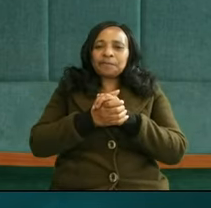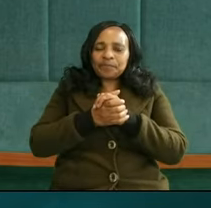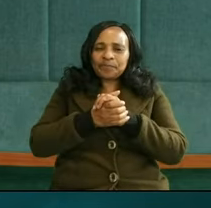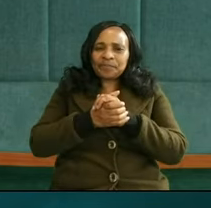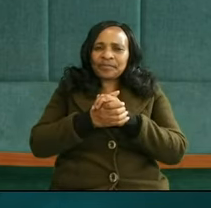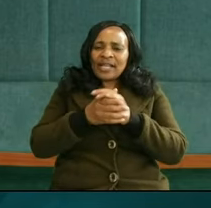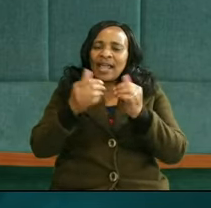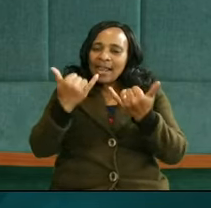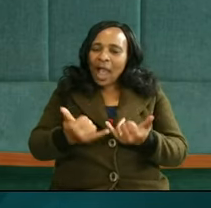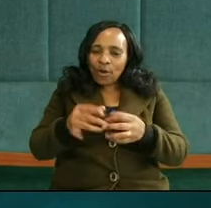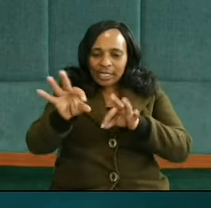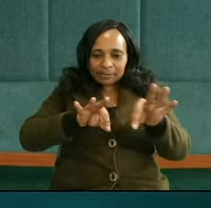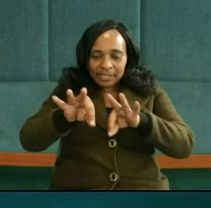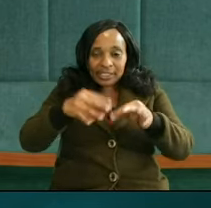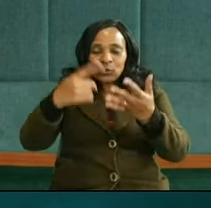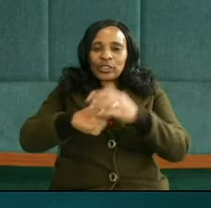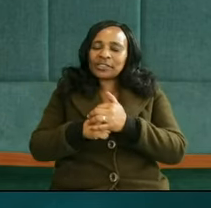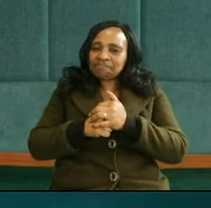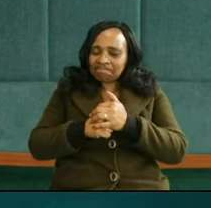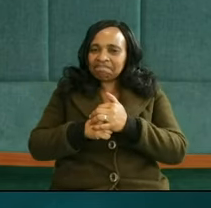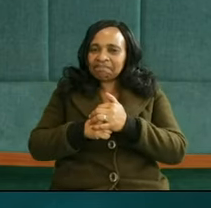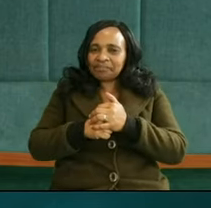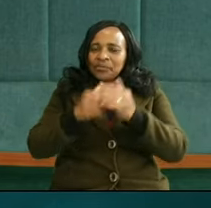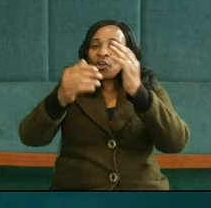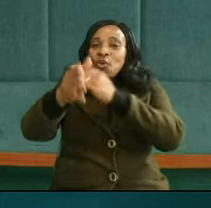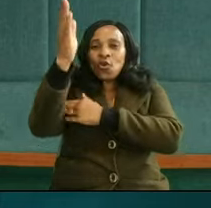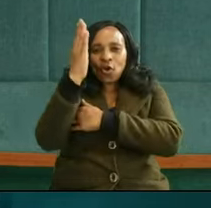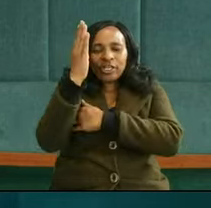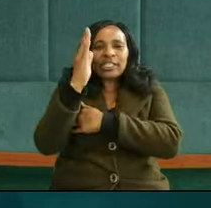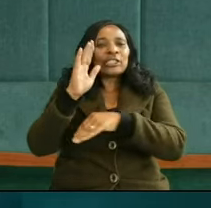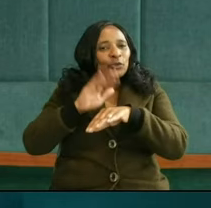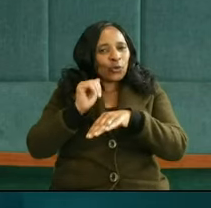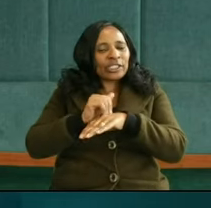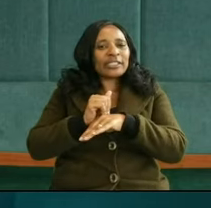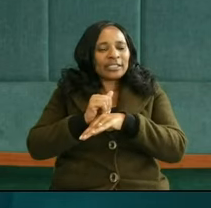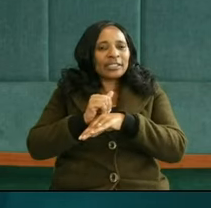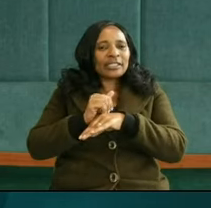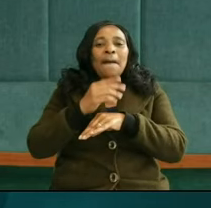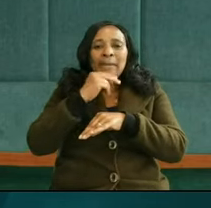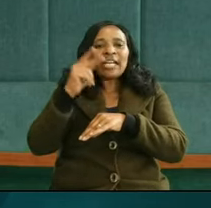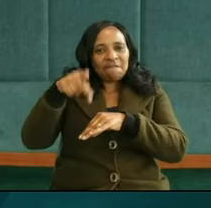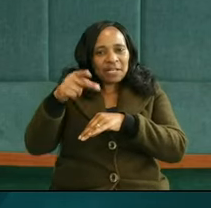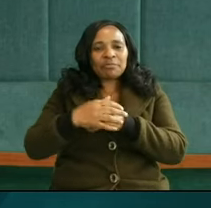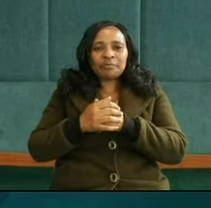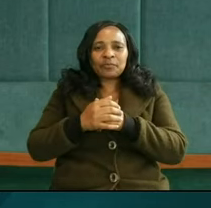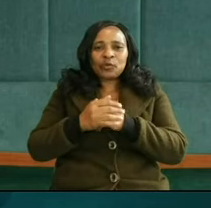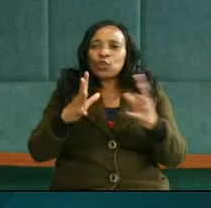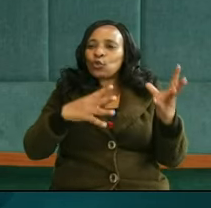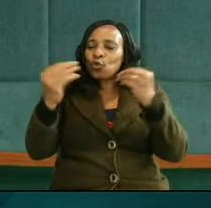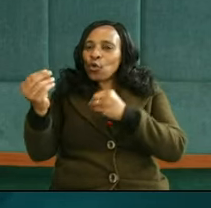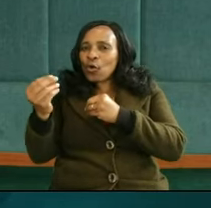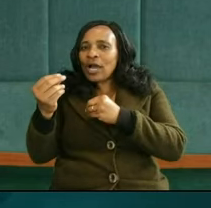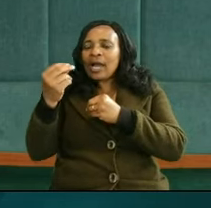The description here is not for nothing. God is calling upon Philip to go, and as Philip arrives on